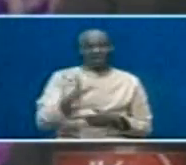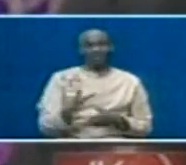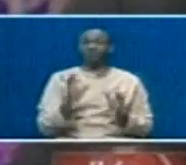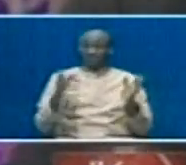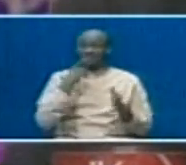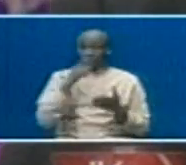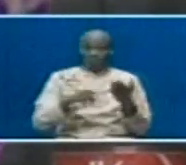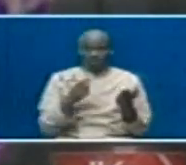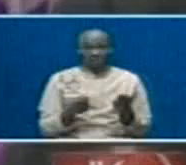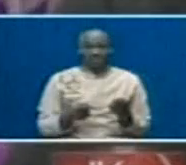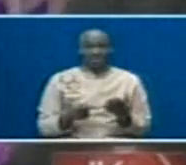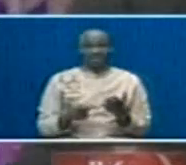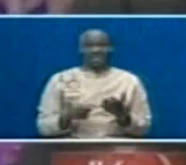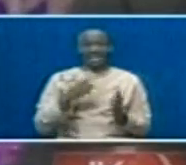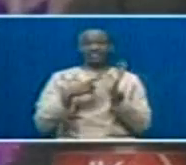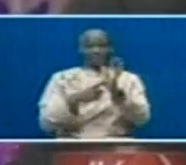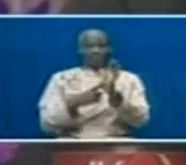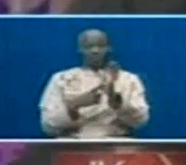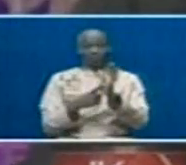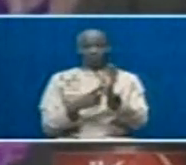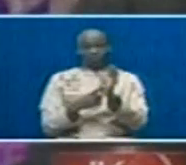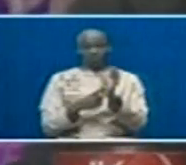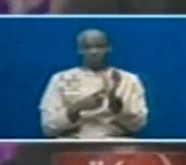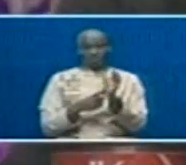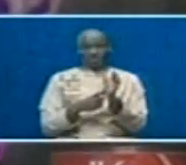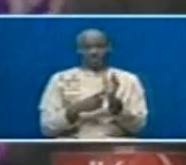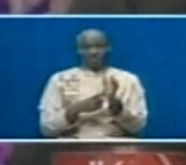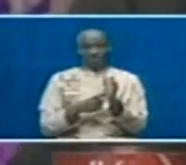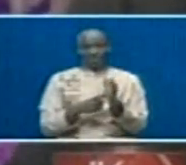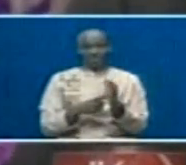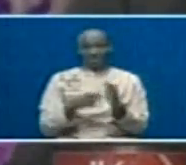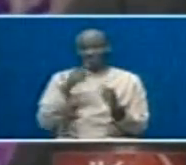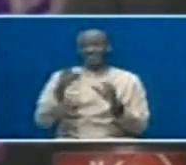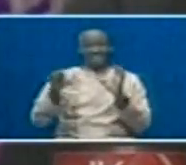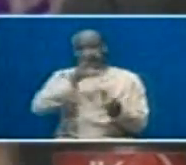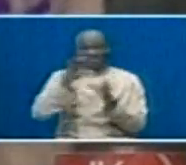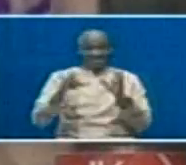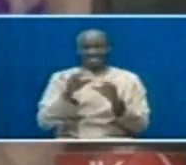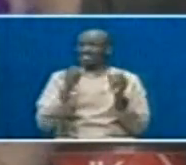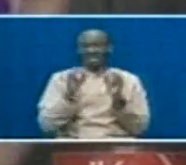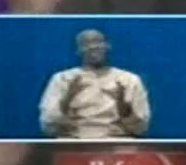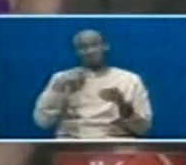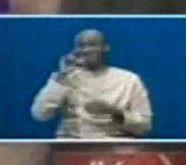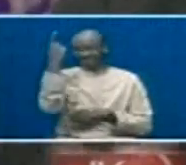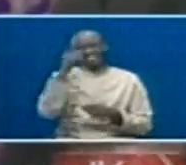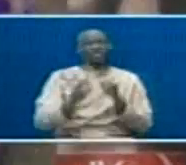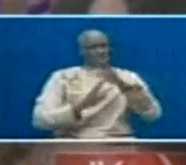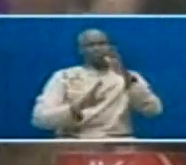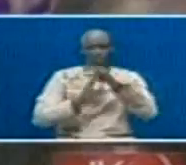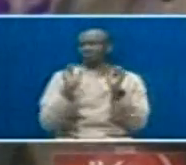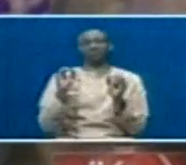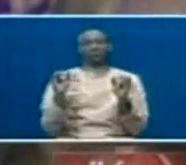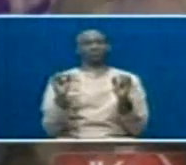No, what I meant was that, for example, when he did his Cambridge certificate, he didn't get a first grade. He didn't get.